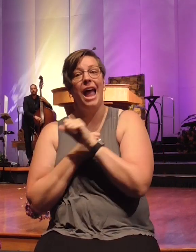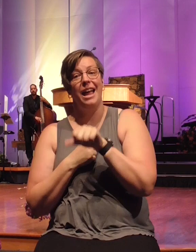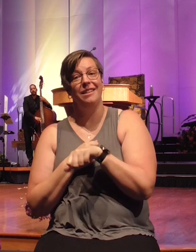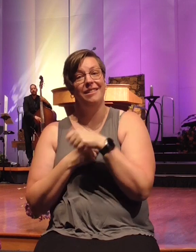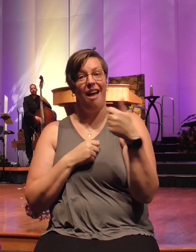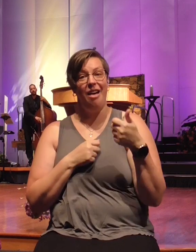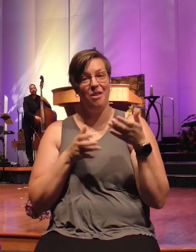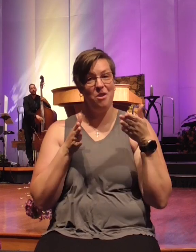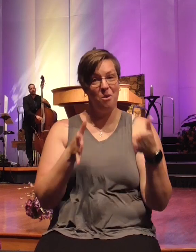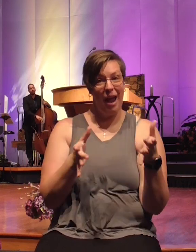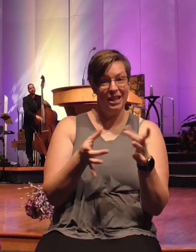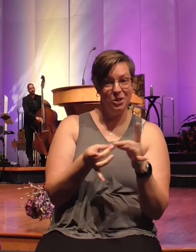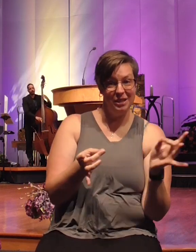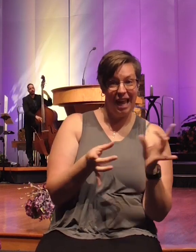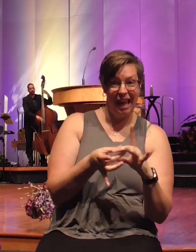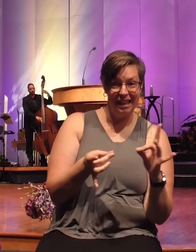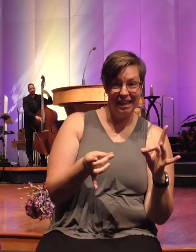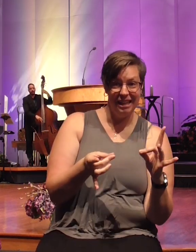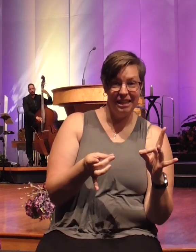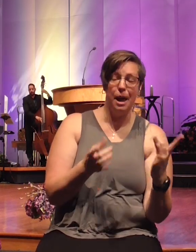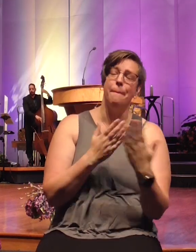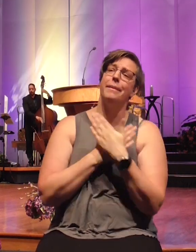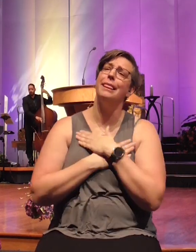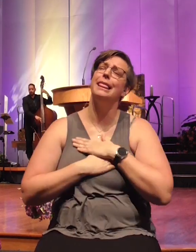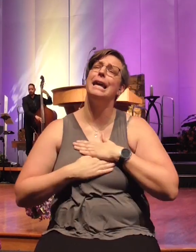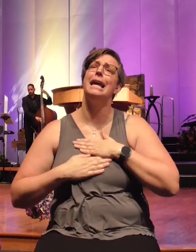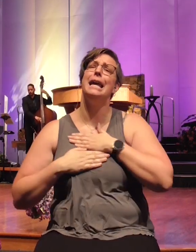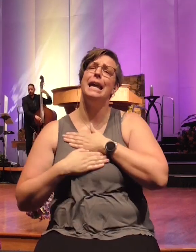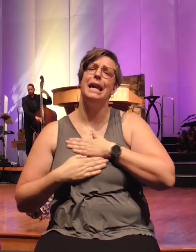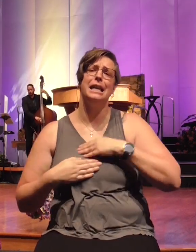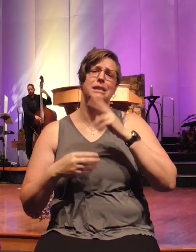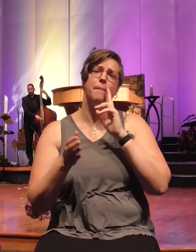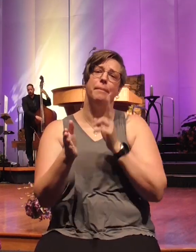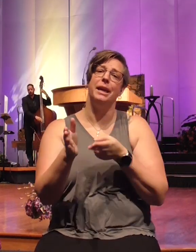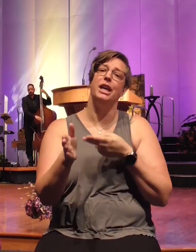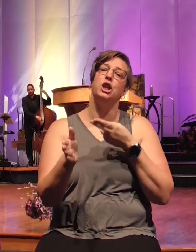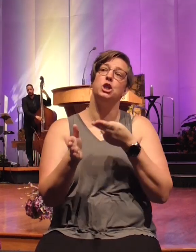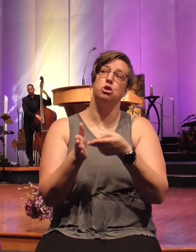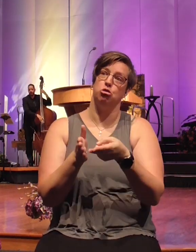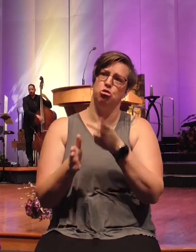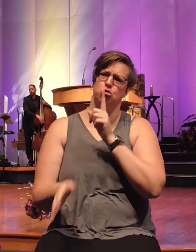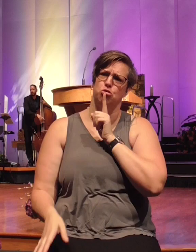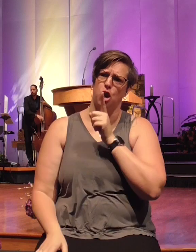other words, please be true.